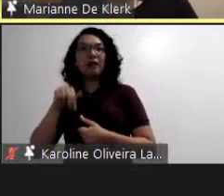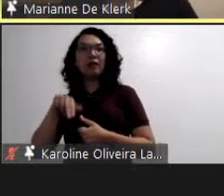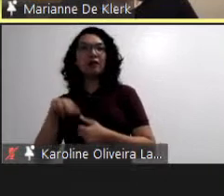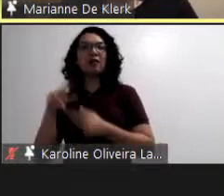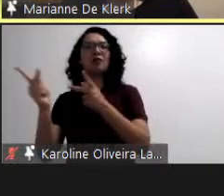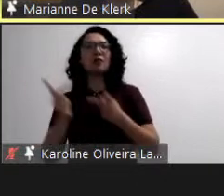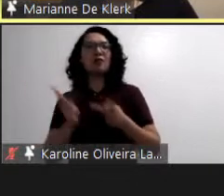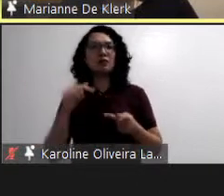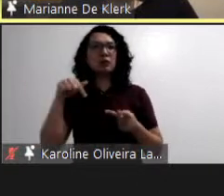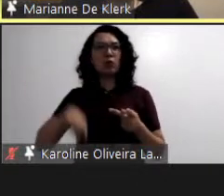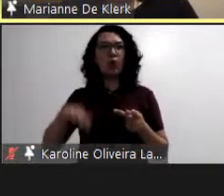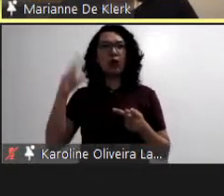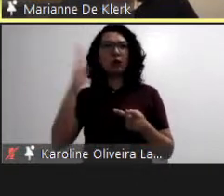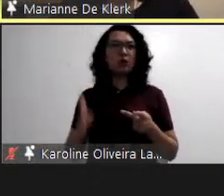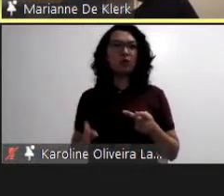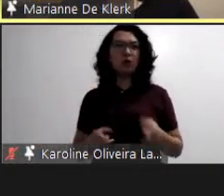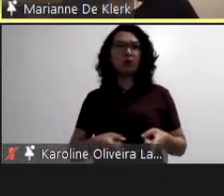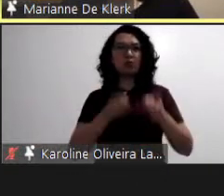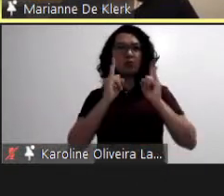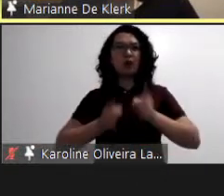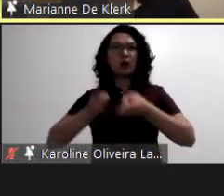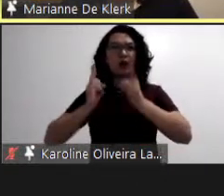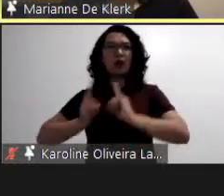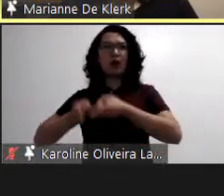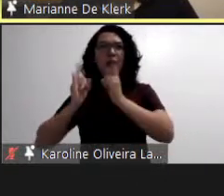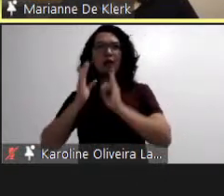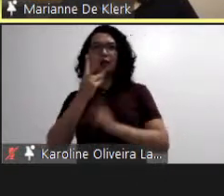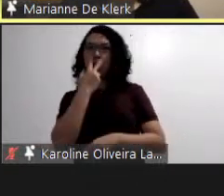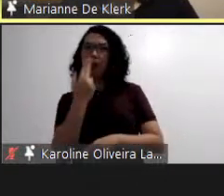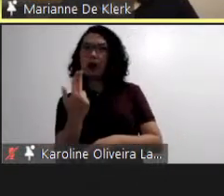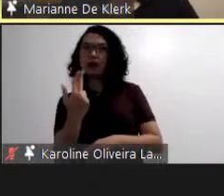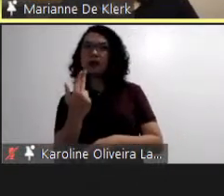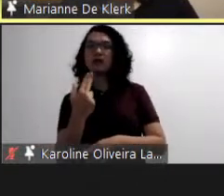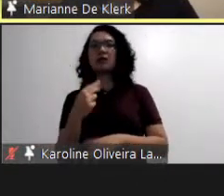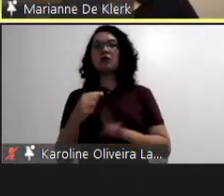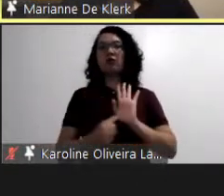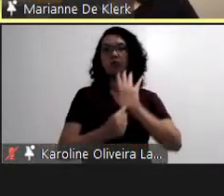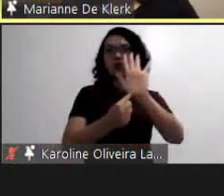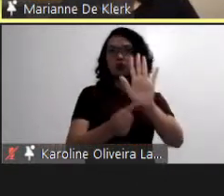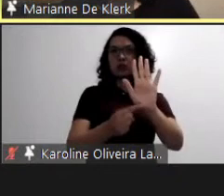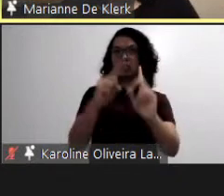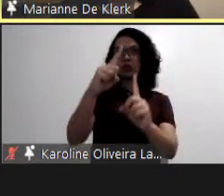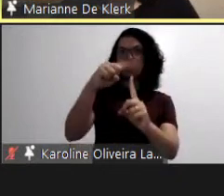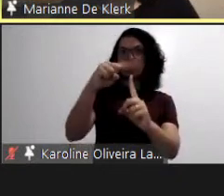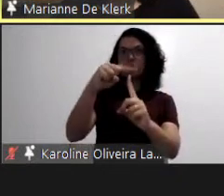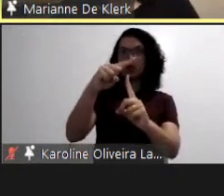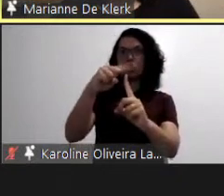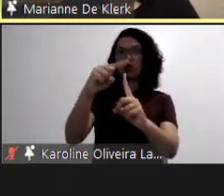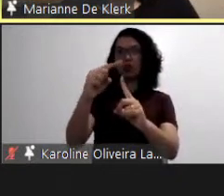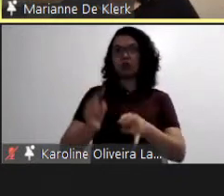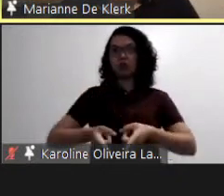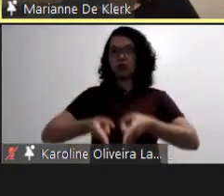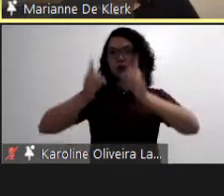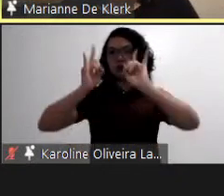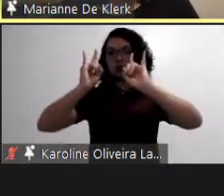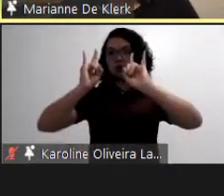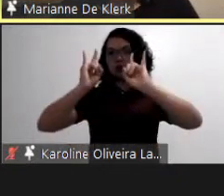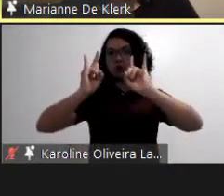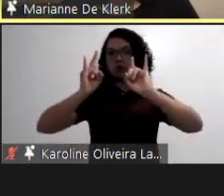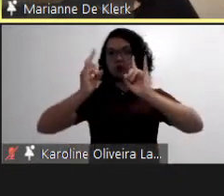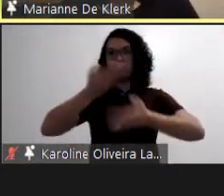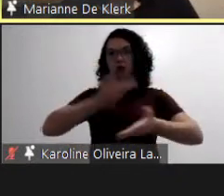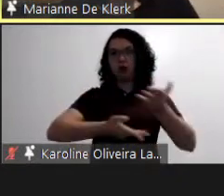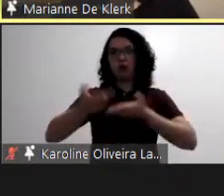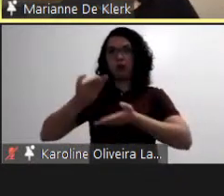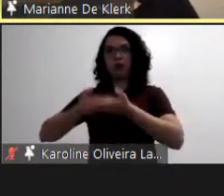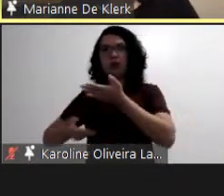typology that was established by Eaton that was repeated in a number of modernist blocks, buildings throughout the inner city,